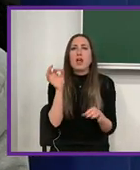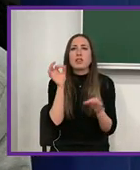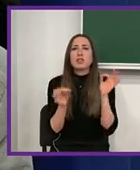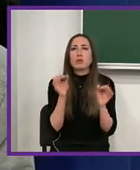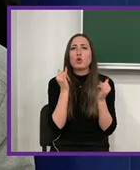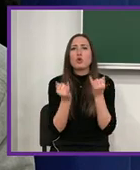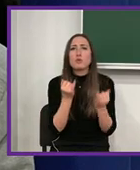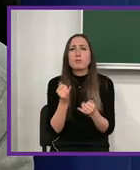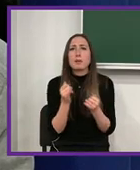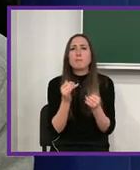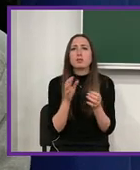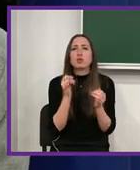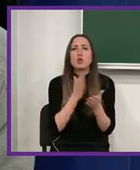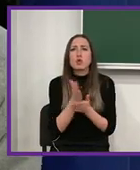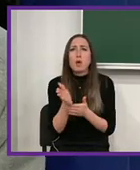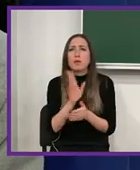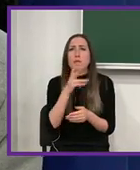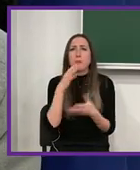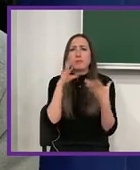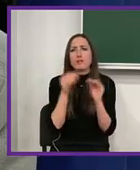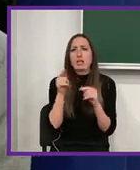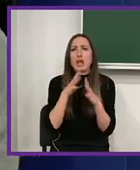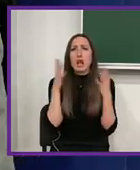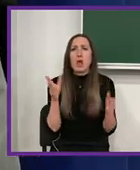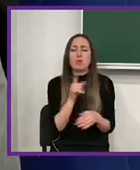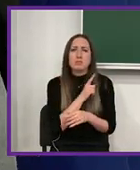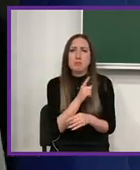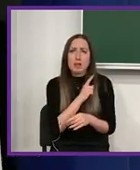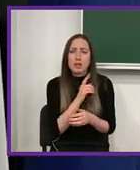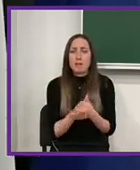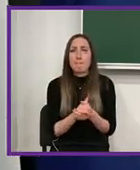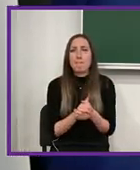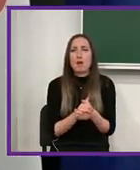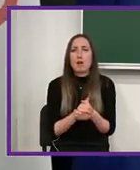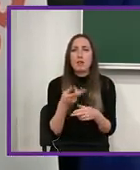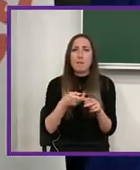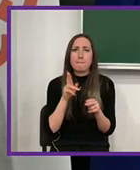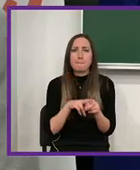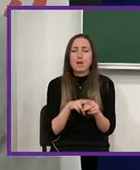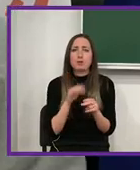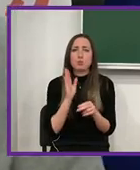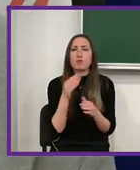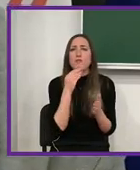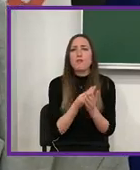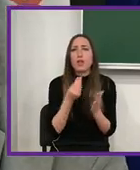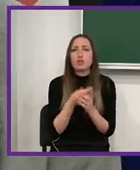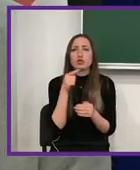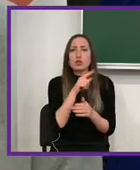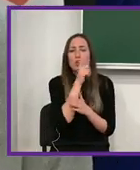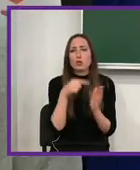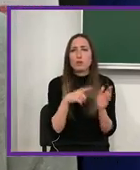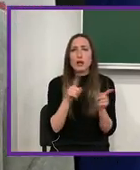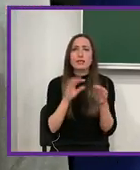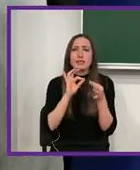probably should be, you know, and so for that reason it's also worth really going into the topic. So we appreciate that very much. I think we